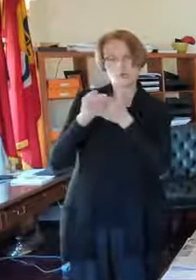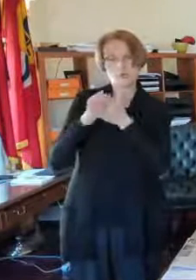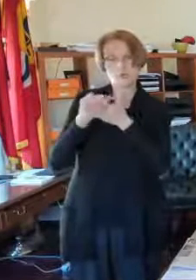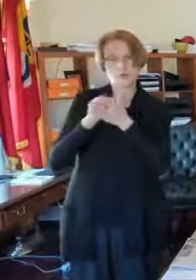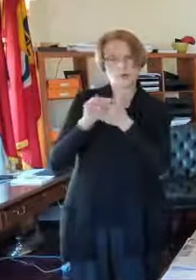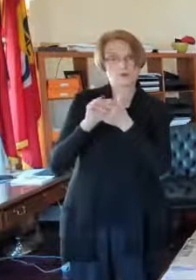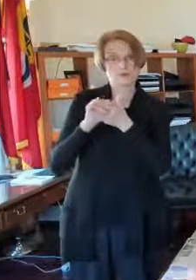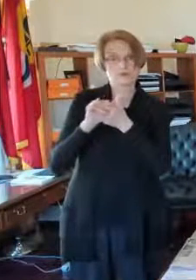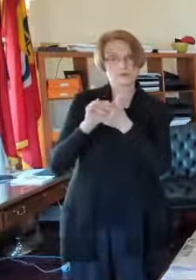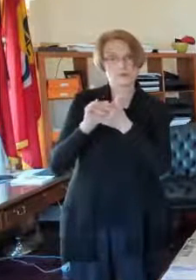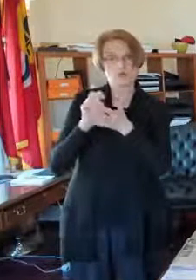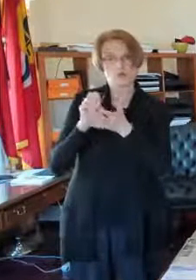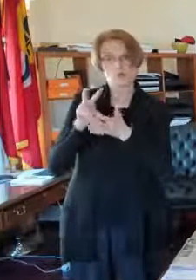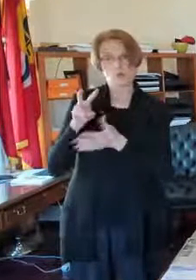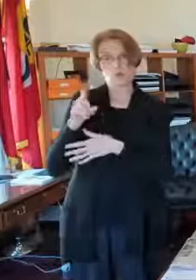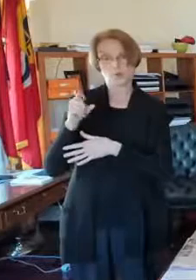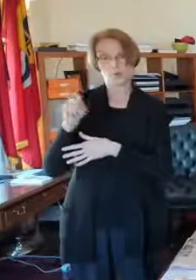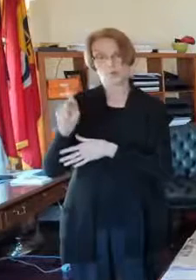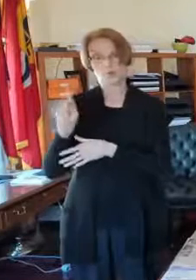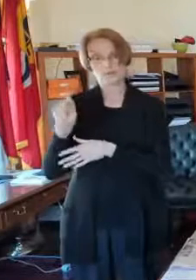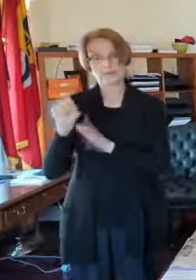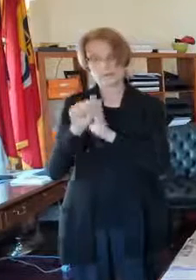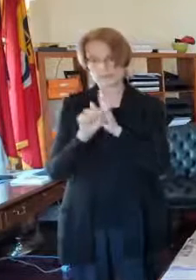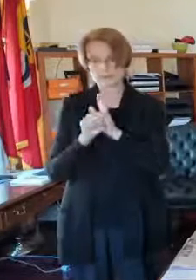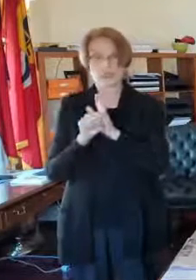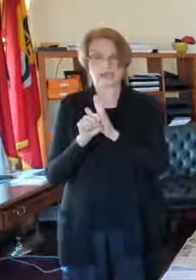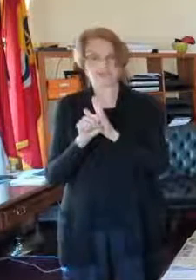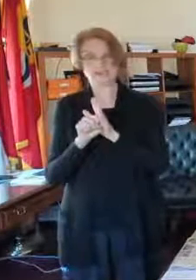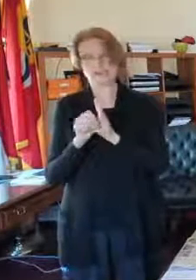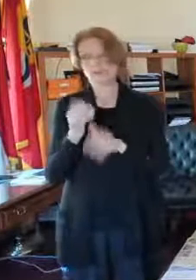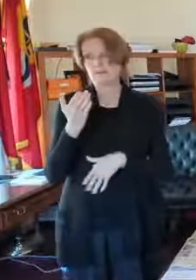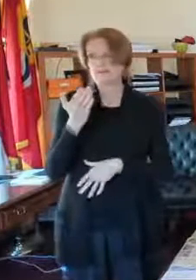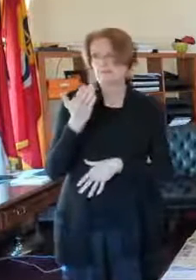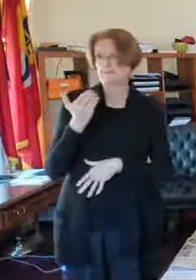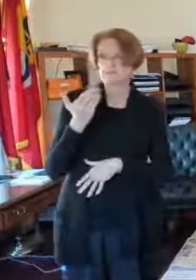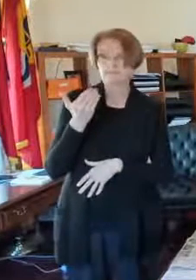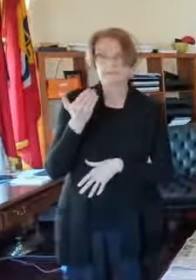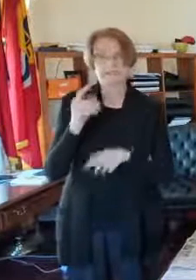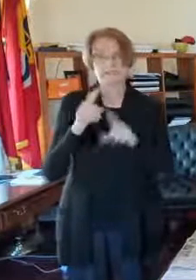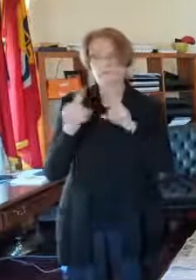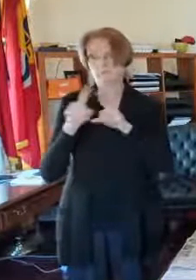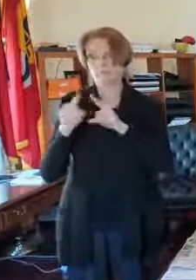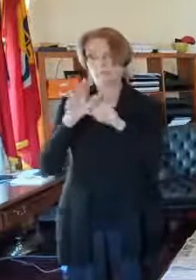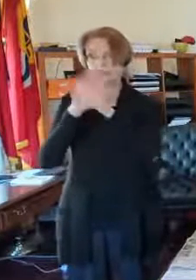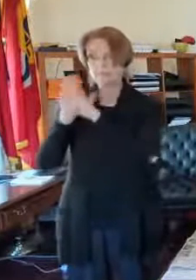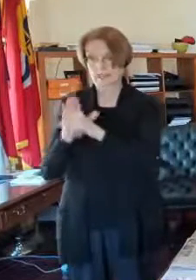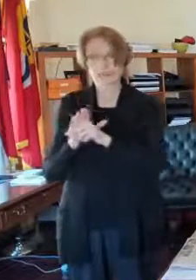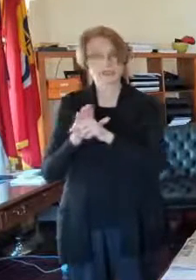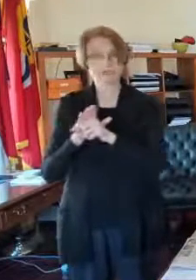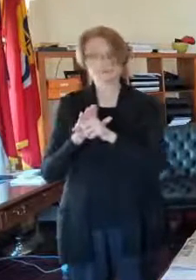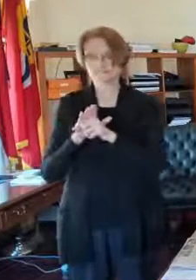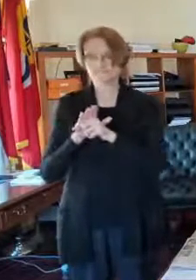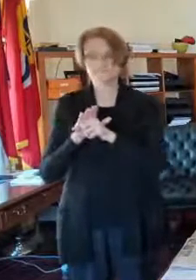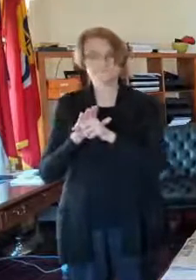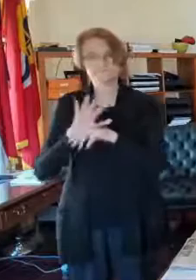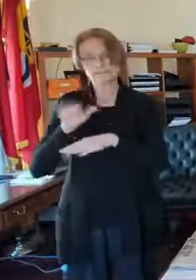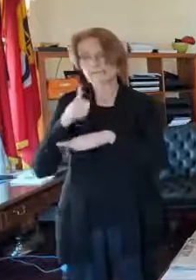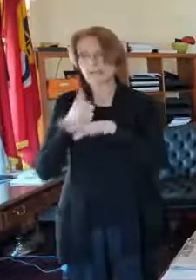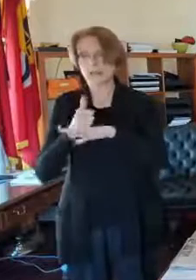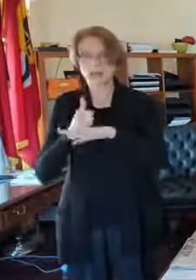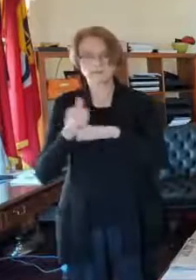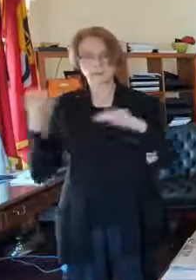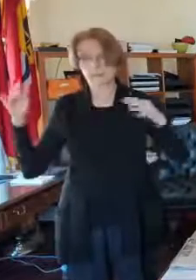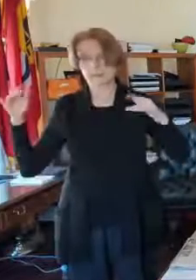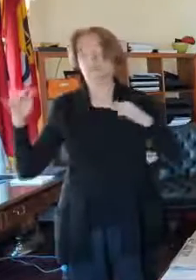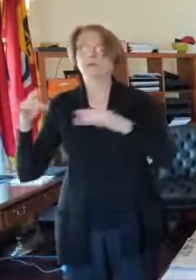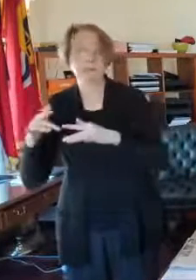had some dozen or 15 mass vaccination sites planned for this weekend. They had to cancel them because they don't have the